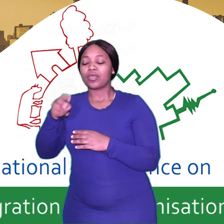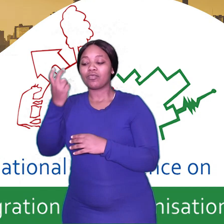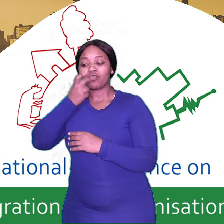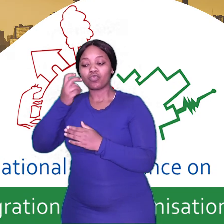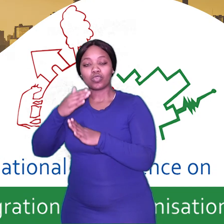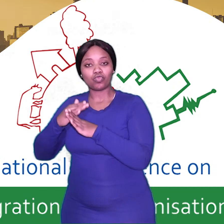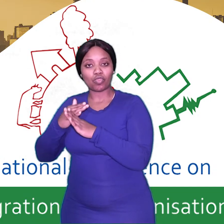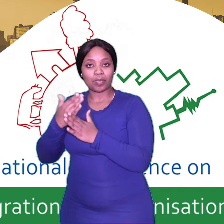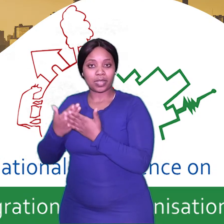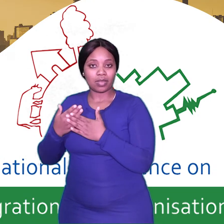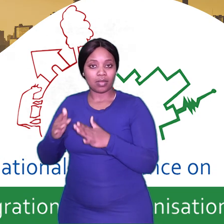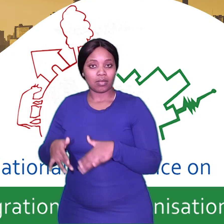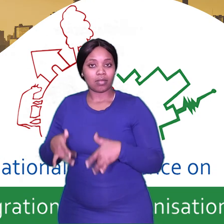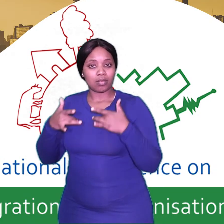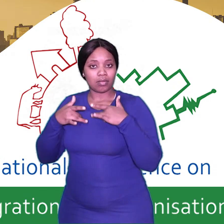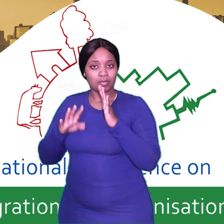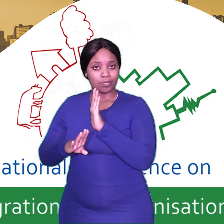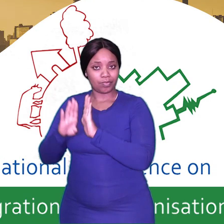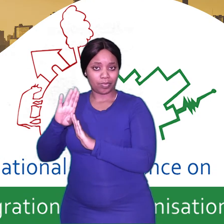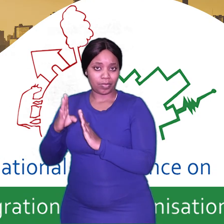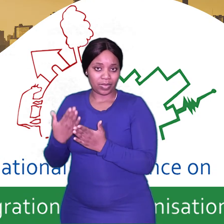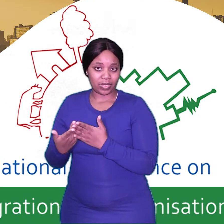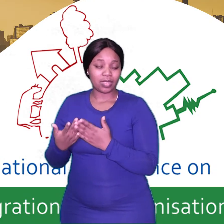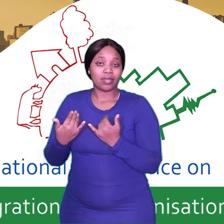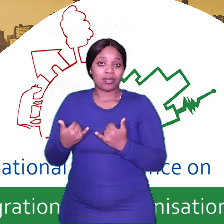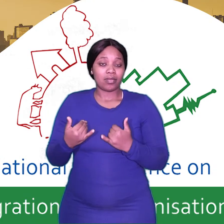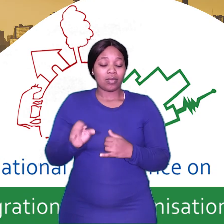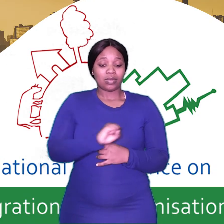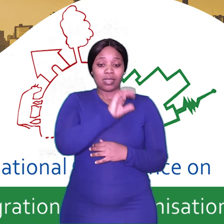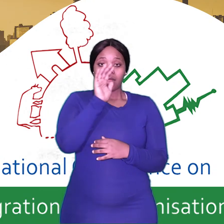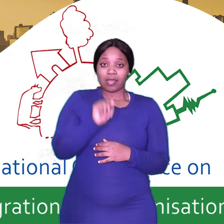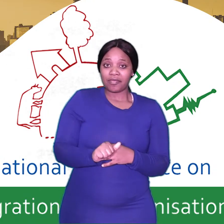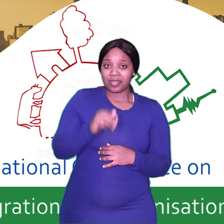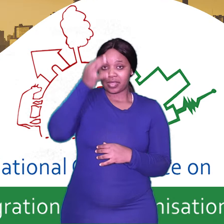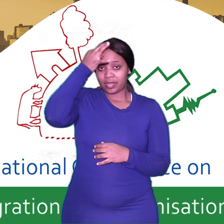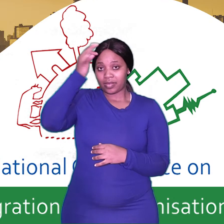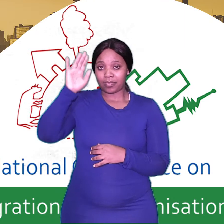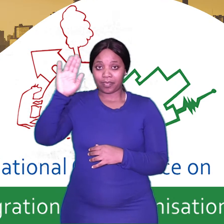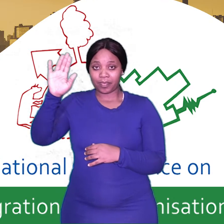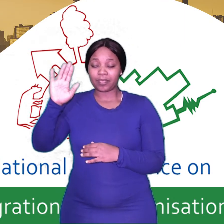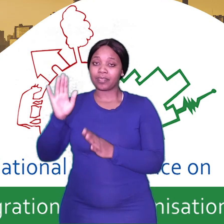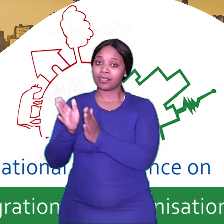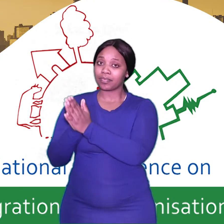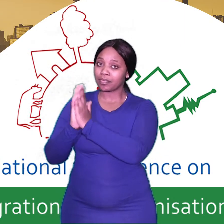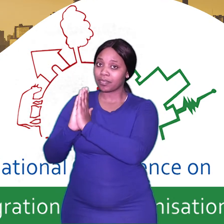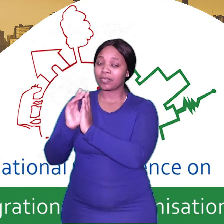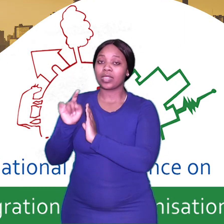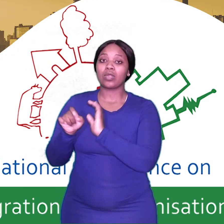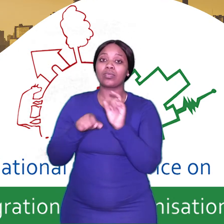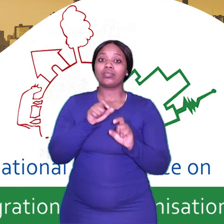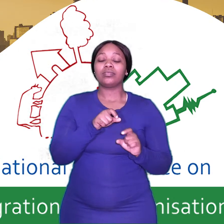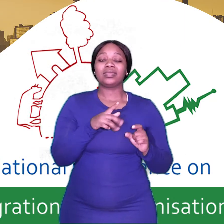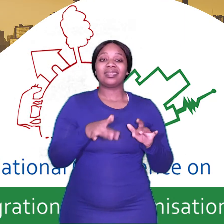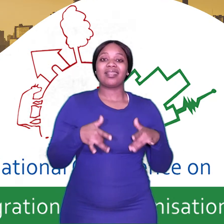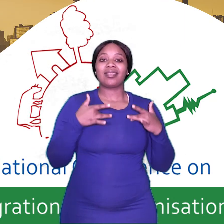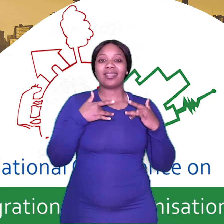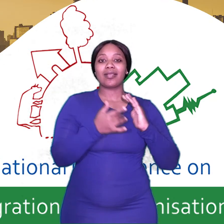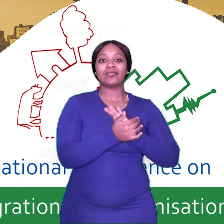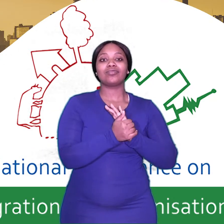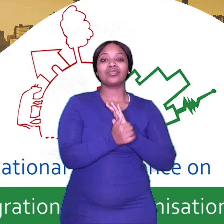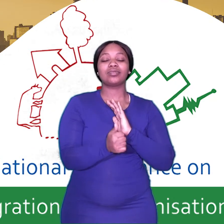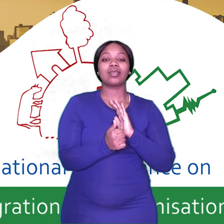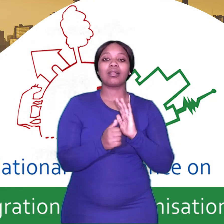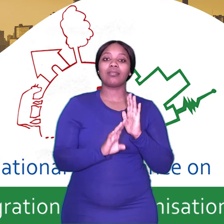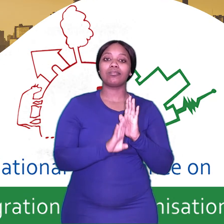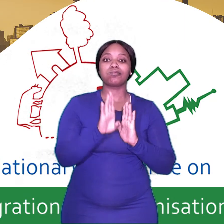in passing that South African government appeared to have fears about large-scale migration because of the burden placed